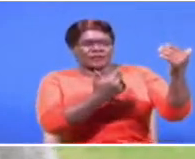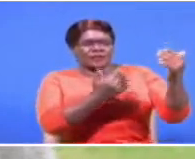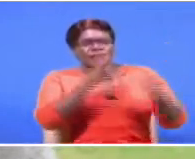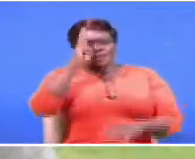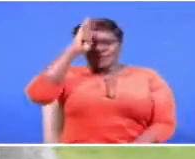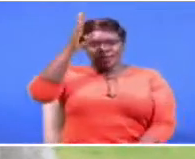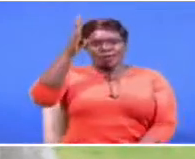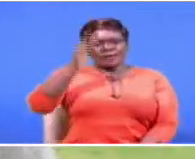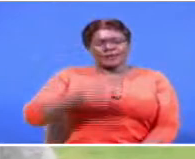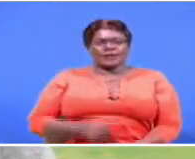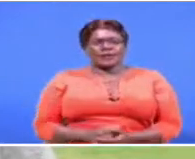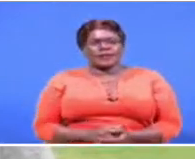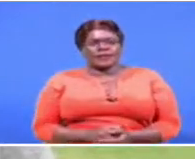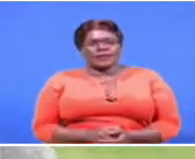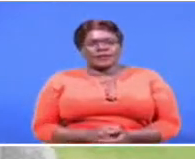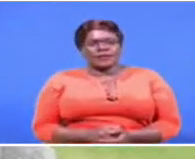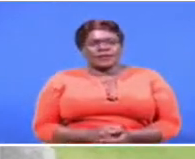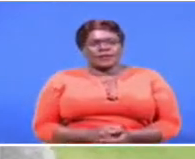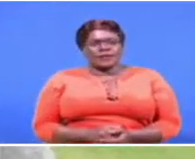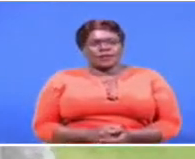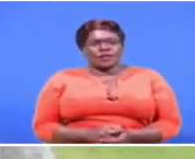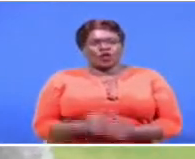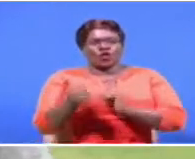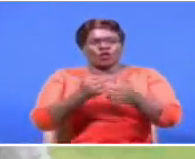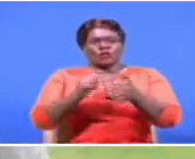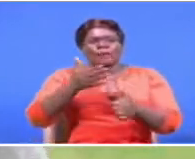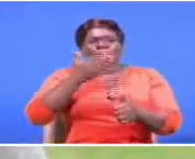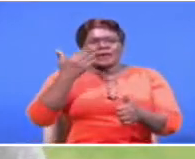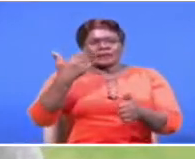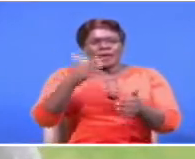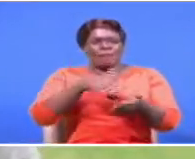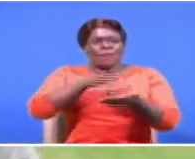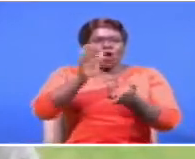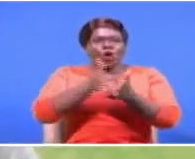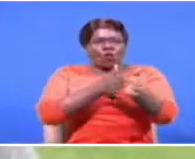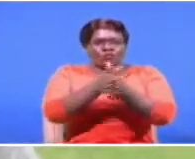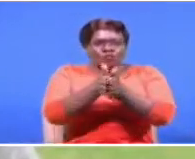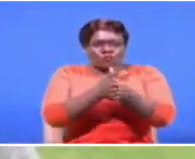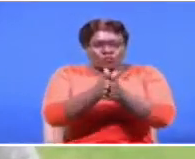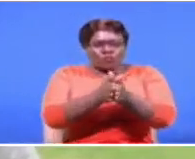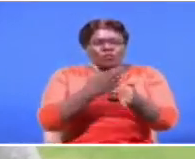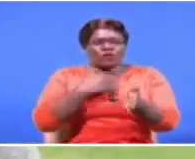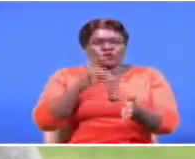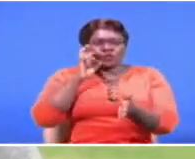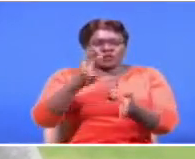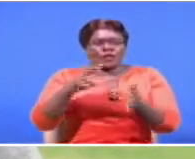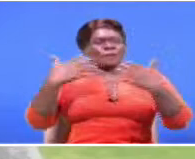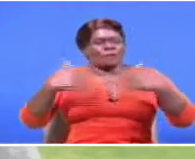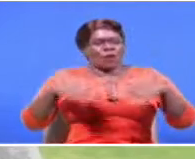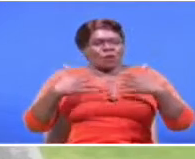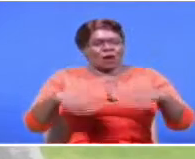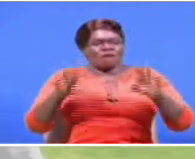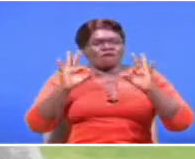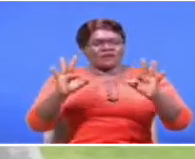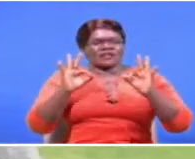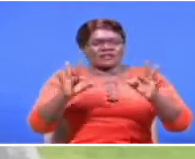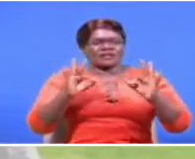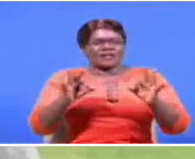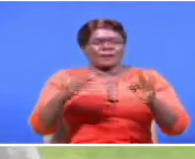Sunday, the contest will be getting better and more exciting, and we're yet to see quite a lot of fantastic golf